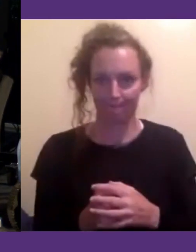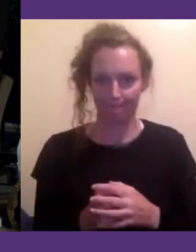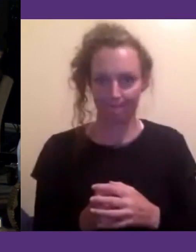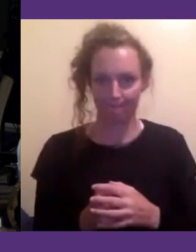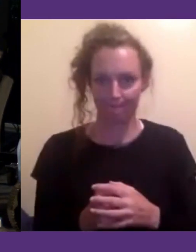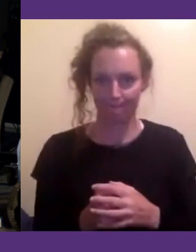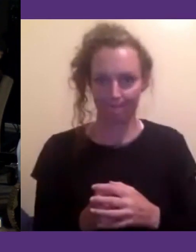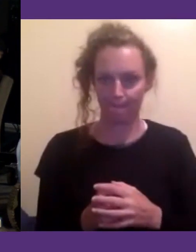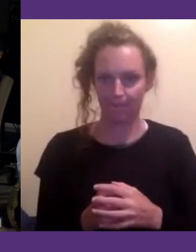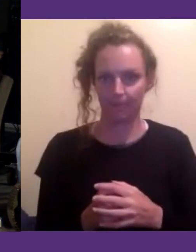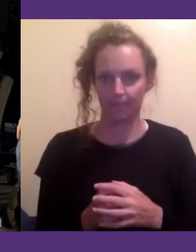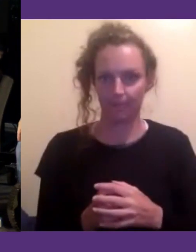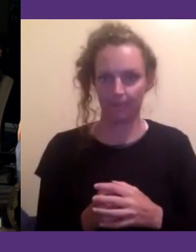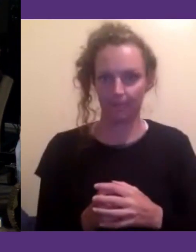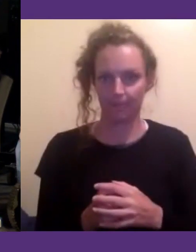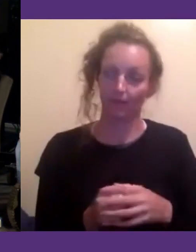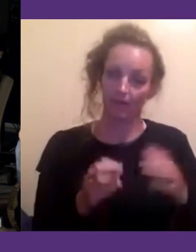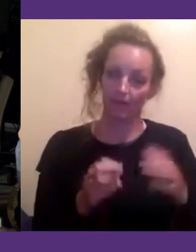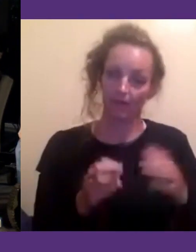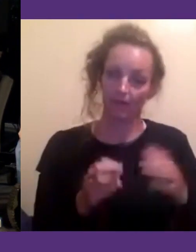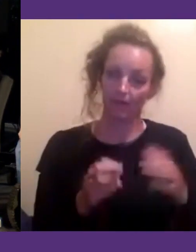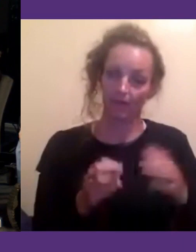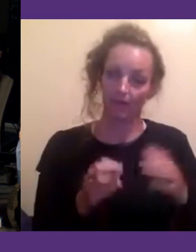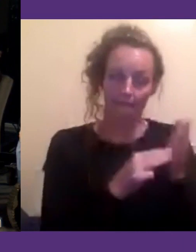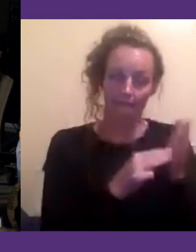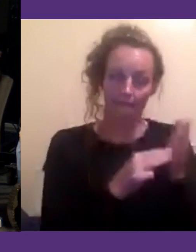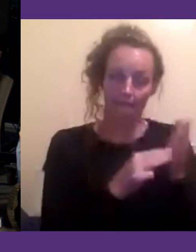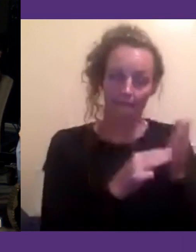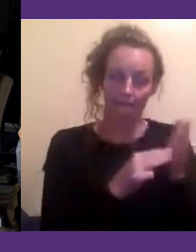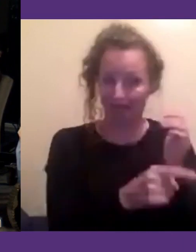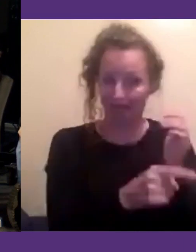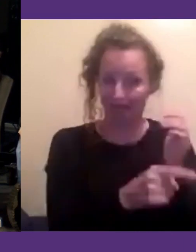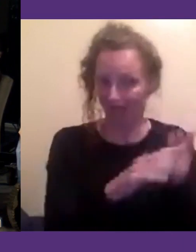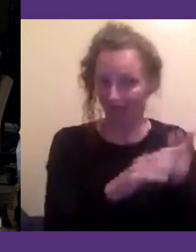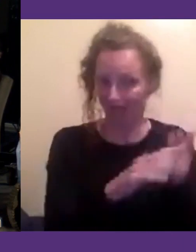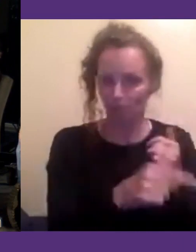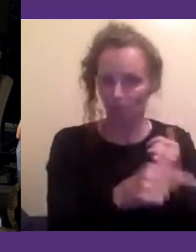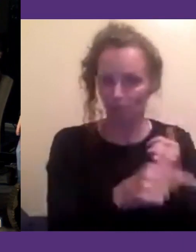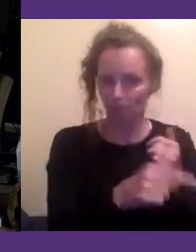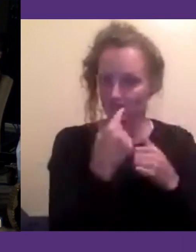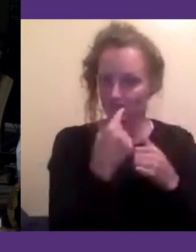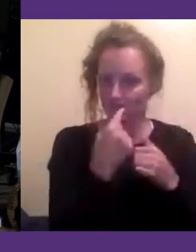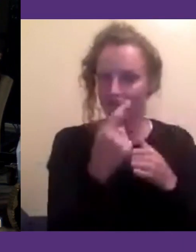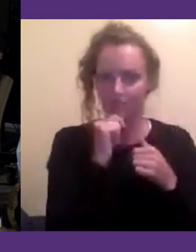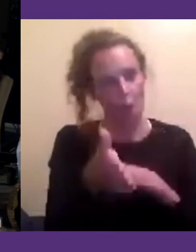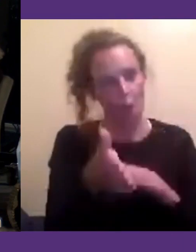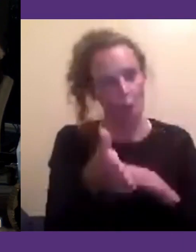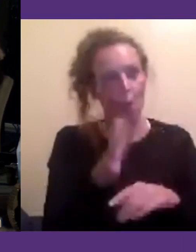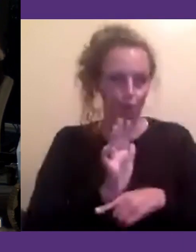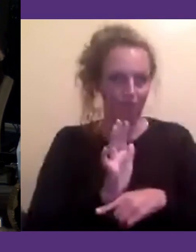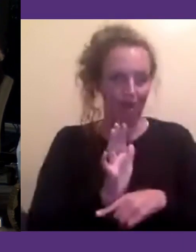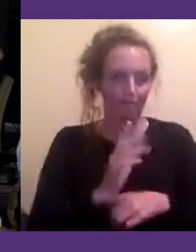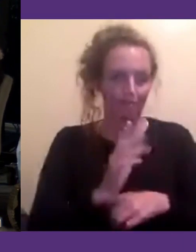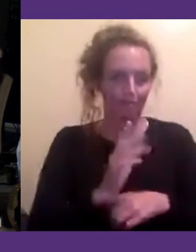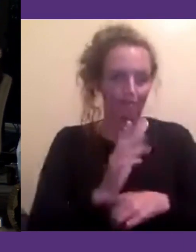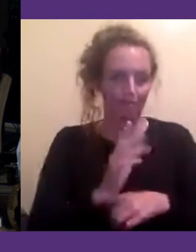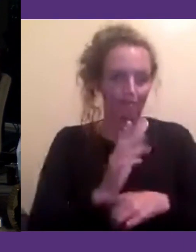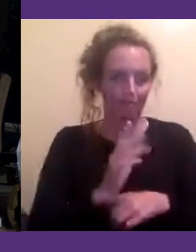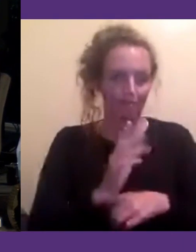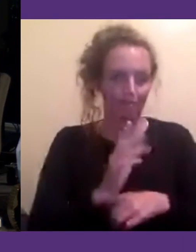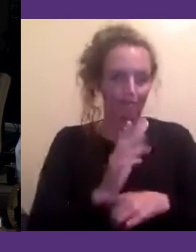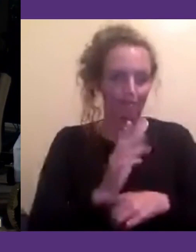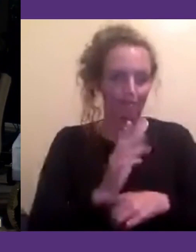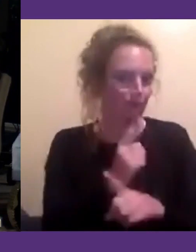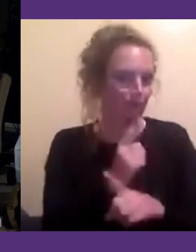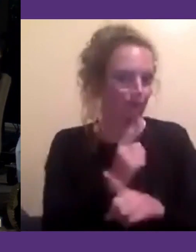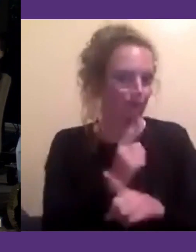but as a result, I've seen lots of news coverage about it. But let's wait and see if he actually does talk about it on I'm a